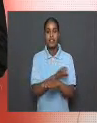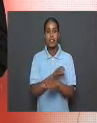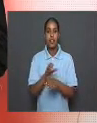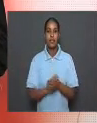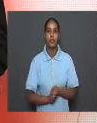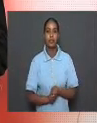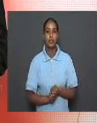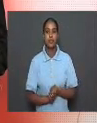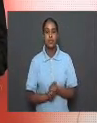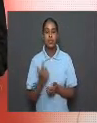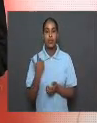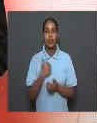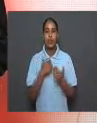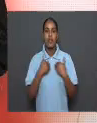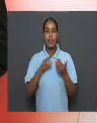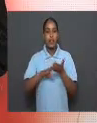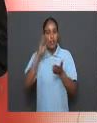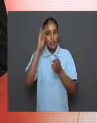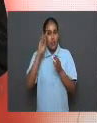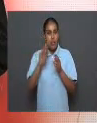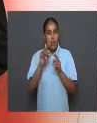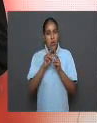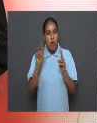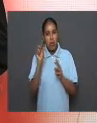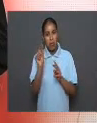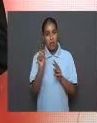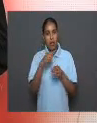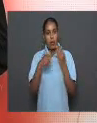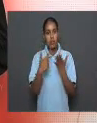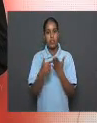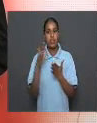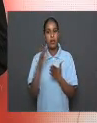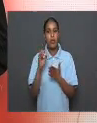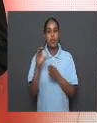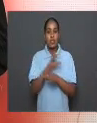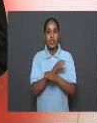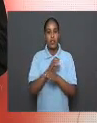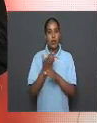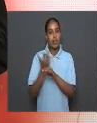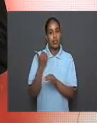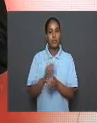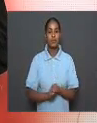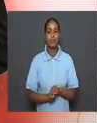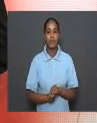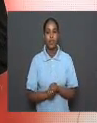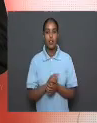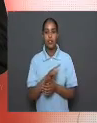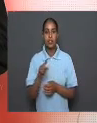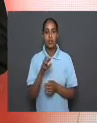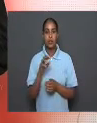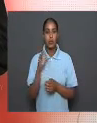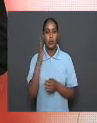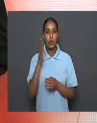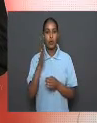cells. We have learned quite a bit about this type of cell already, and there will